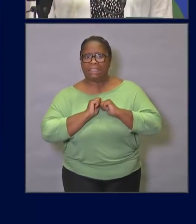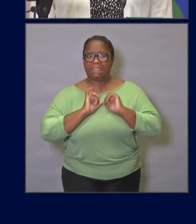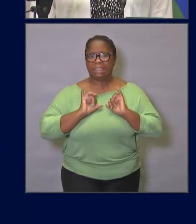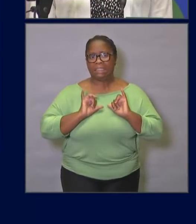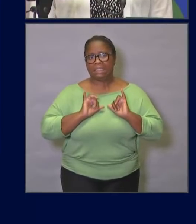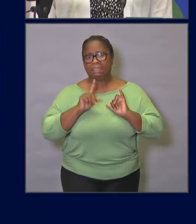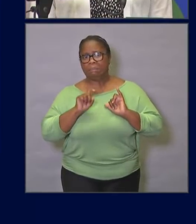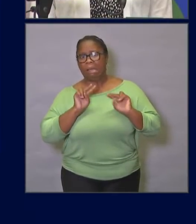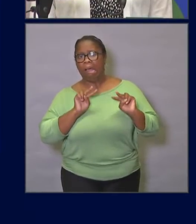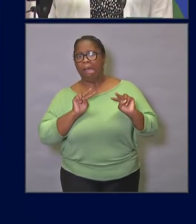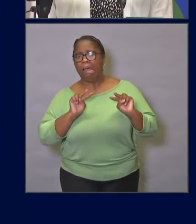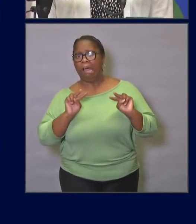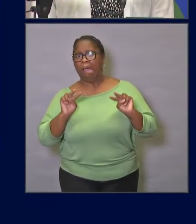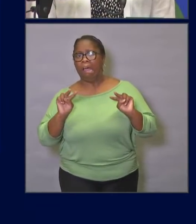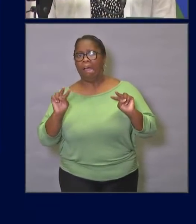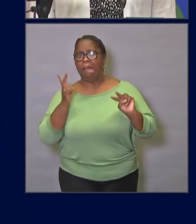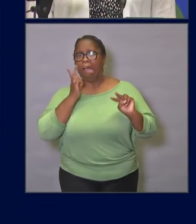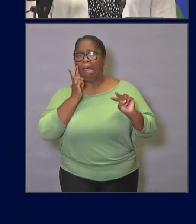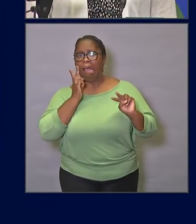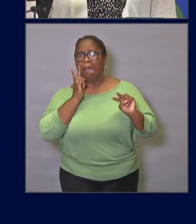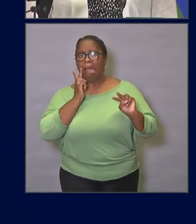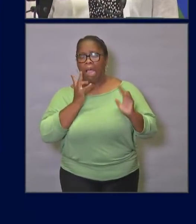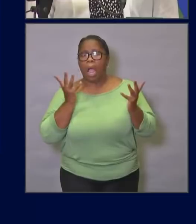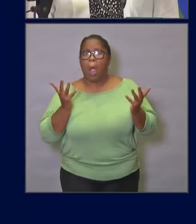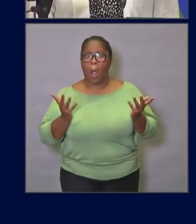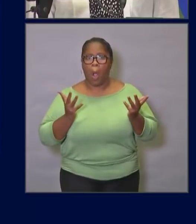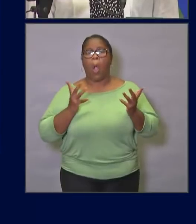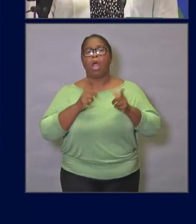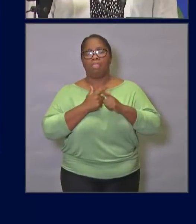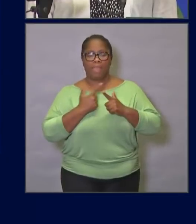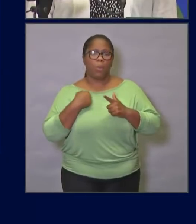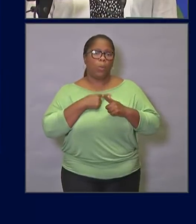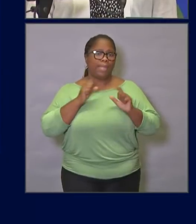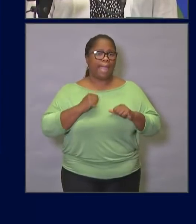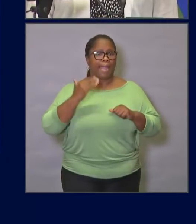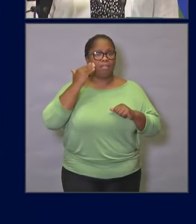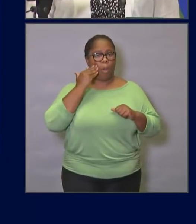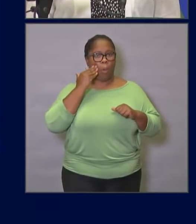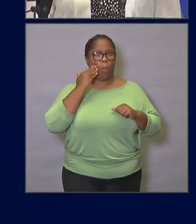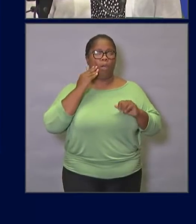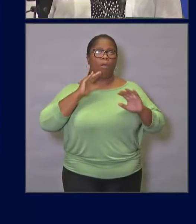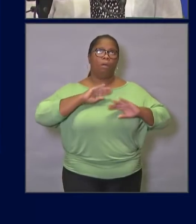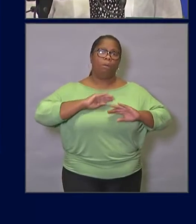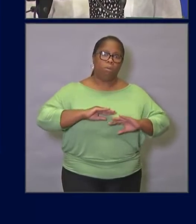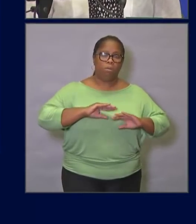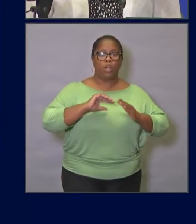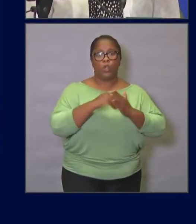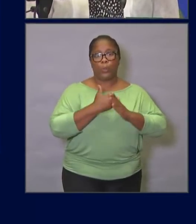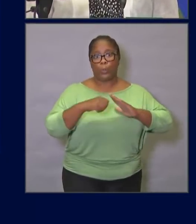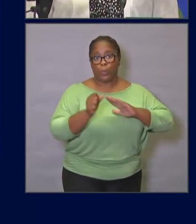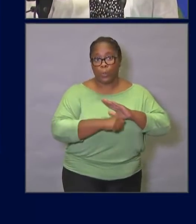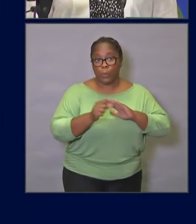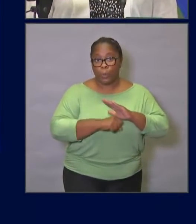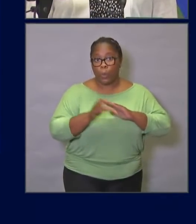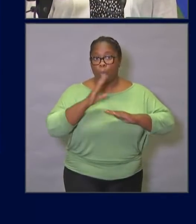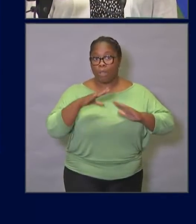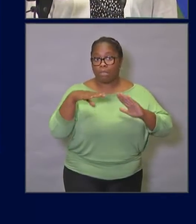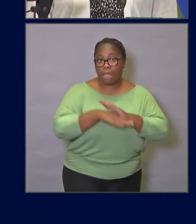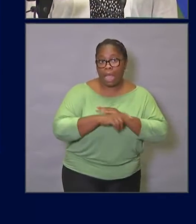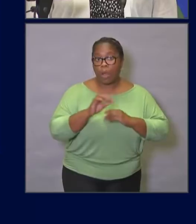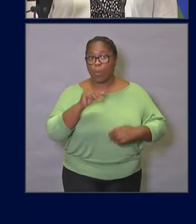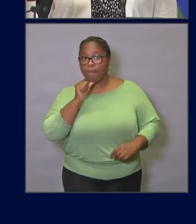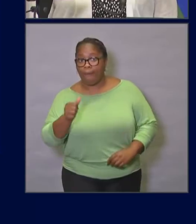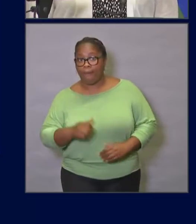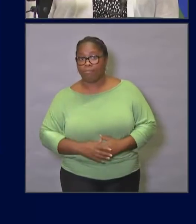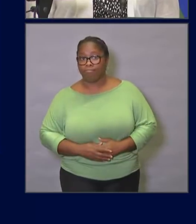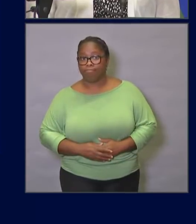trends over a few days and weeks before we would know definitively whether or not daily new cases were starting to decline.